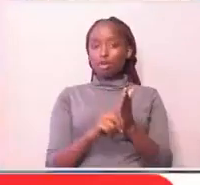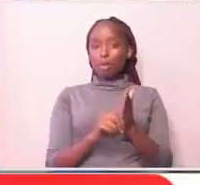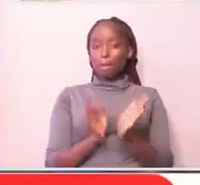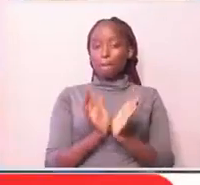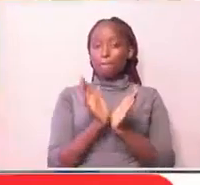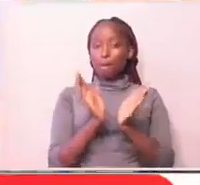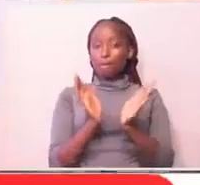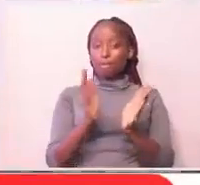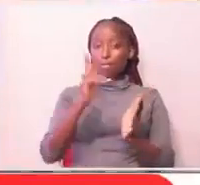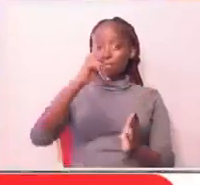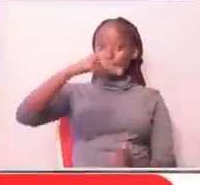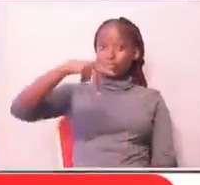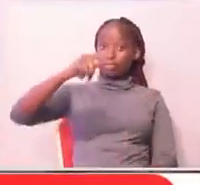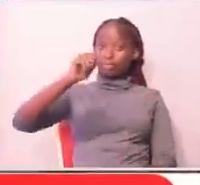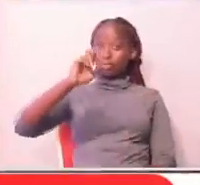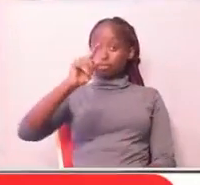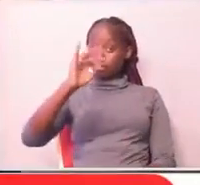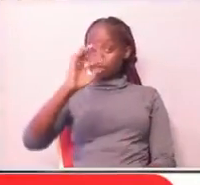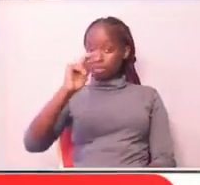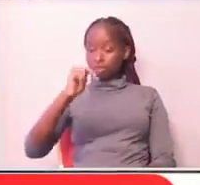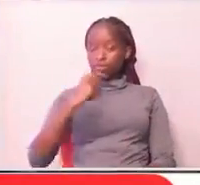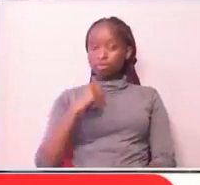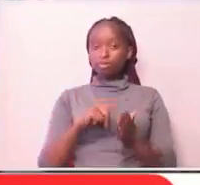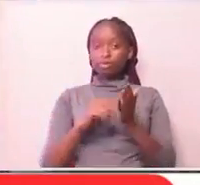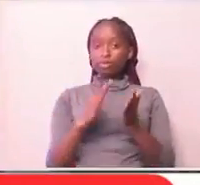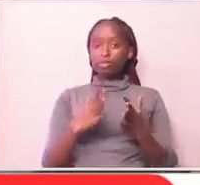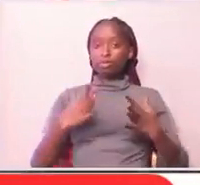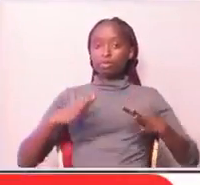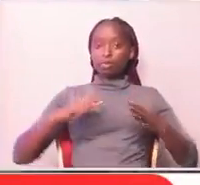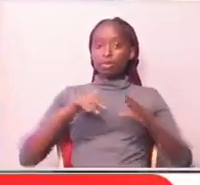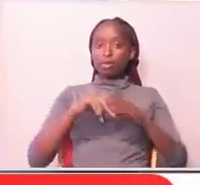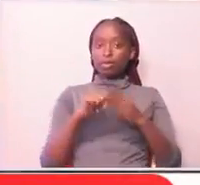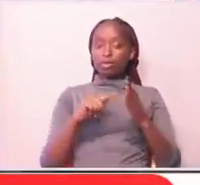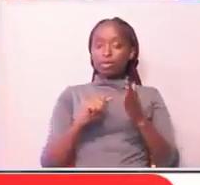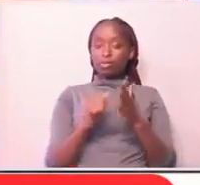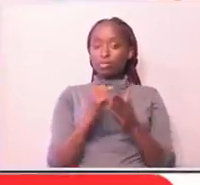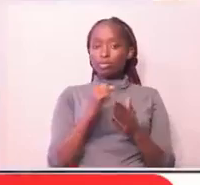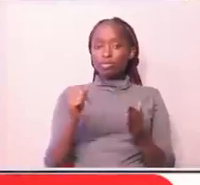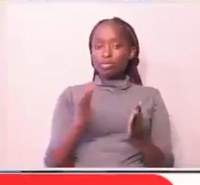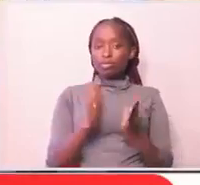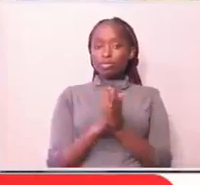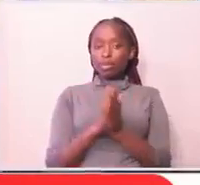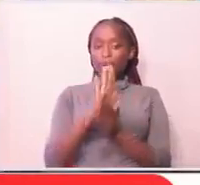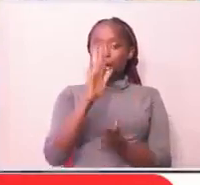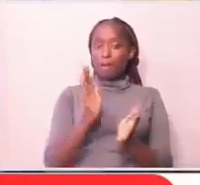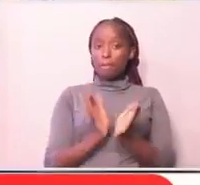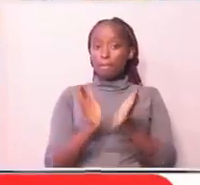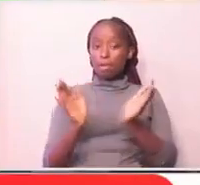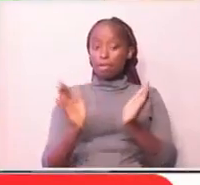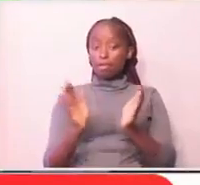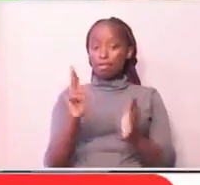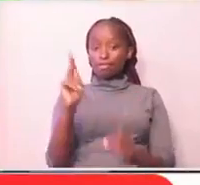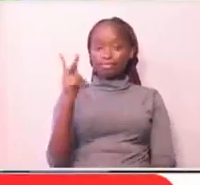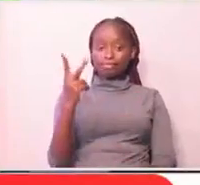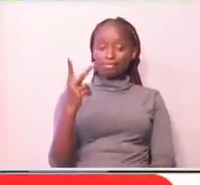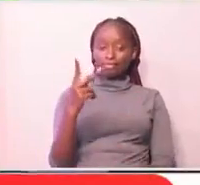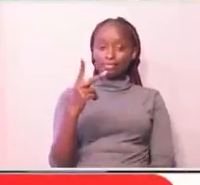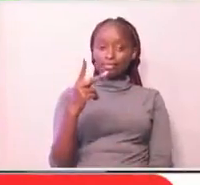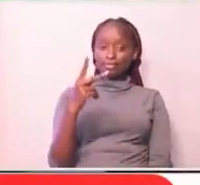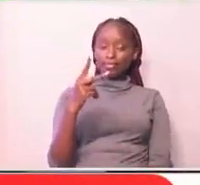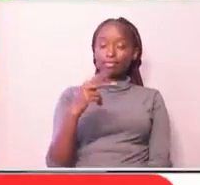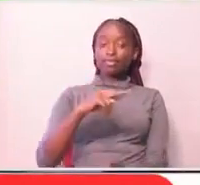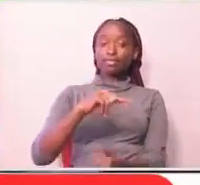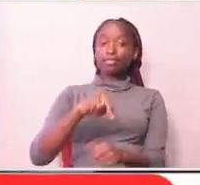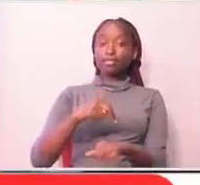2020 regarding the recognition of the Pemba people in the Republic of Kenya as citizens. The National